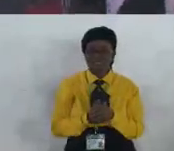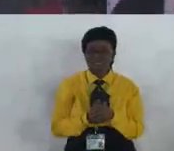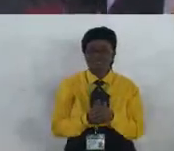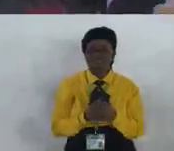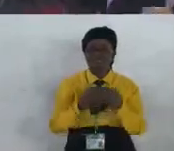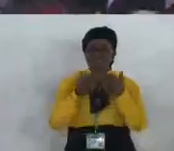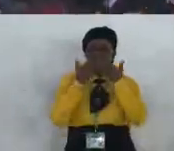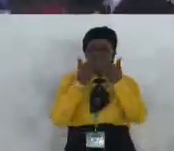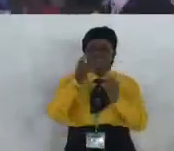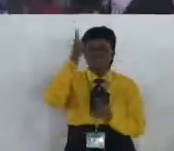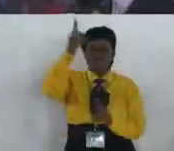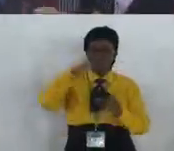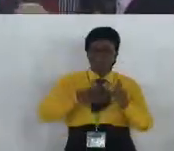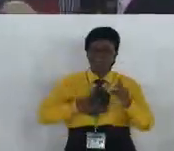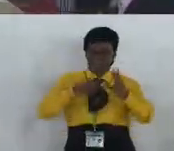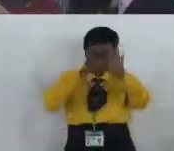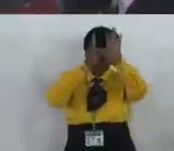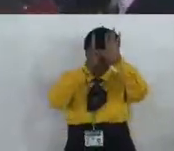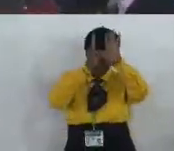Thank you, my Father.